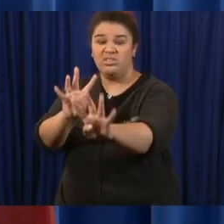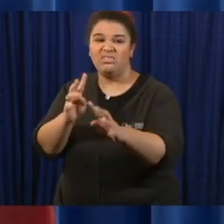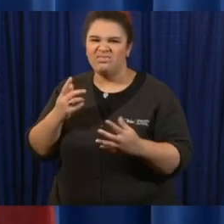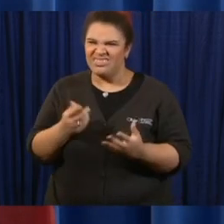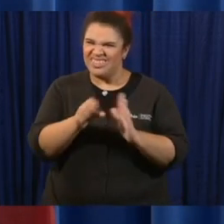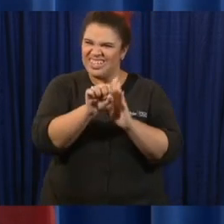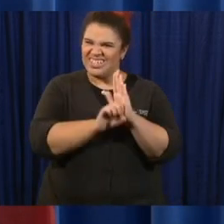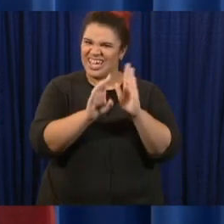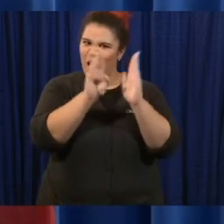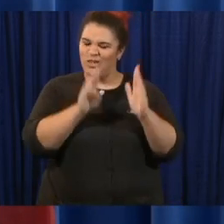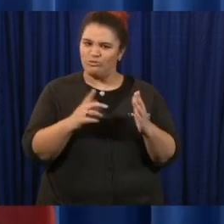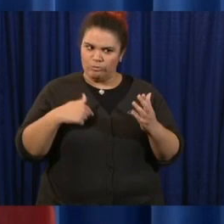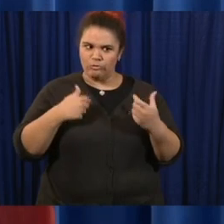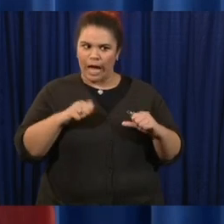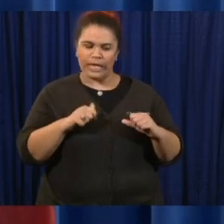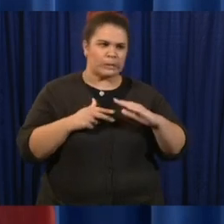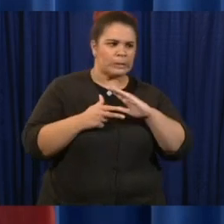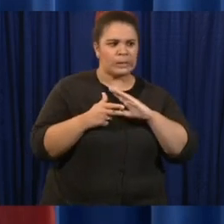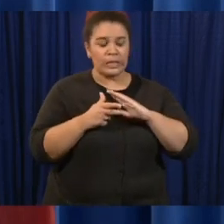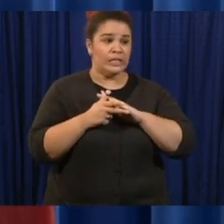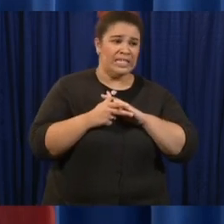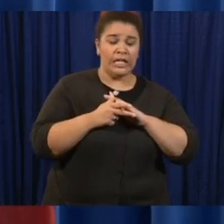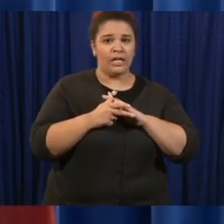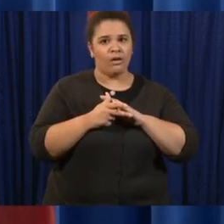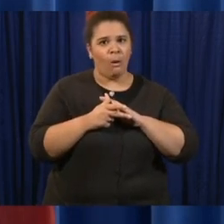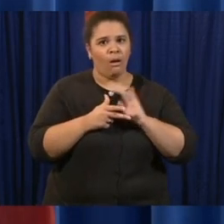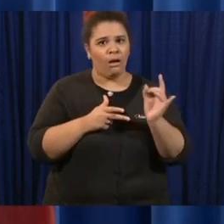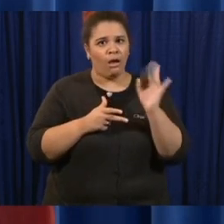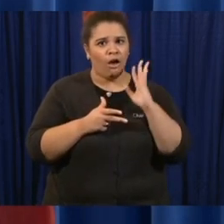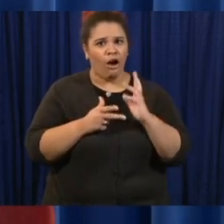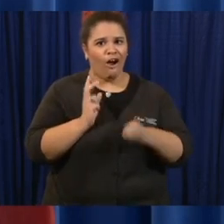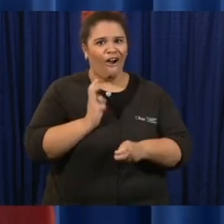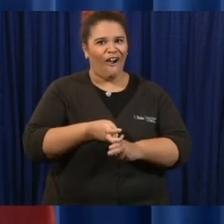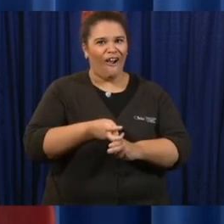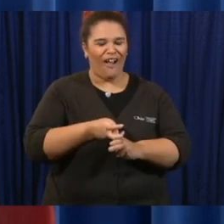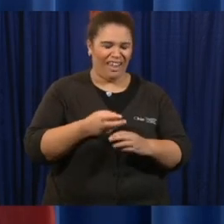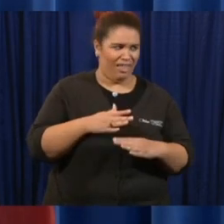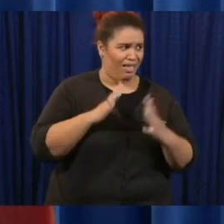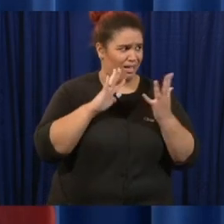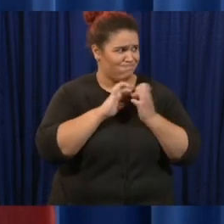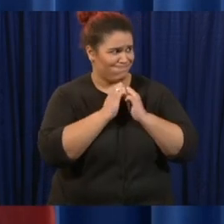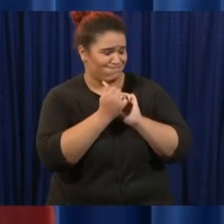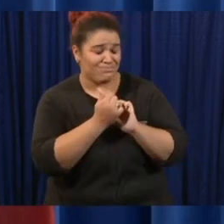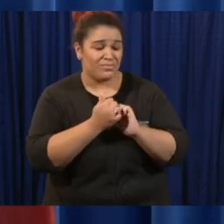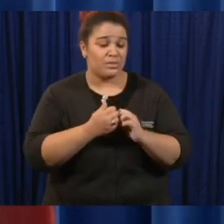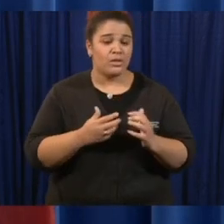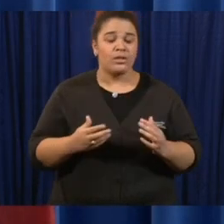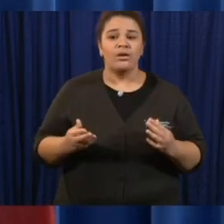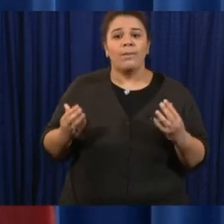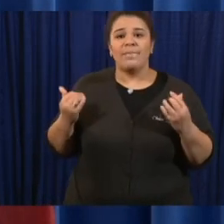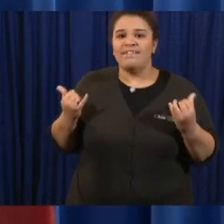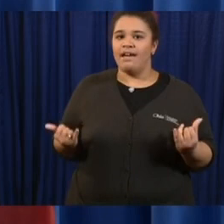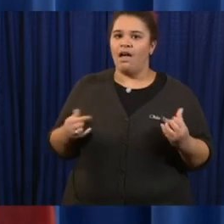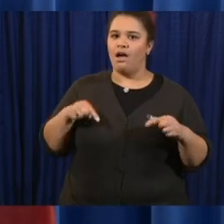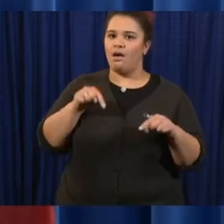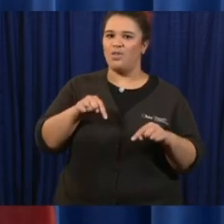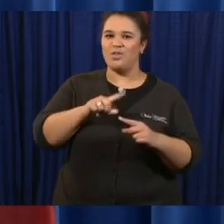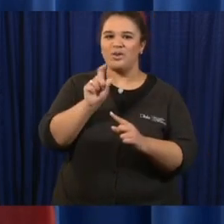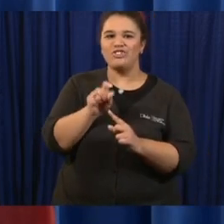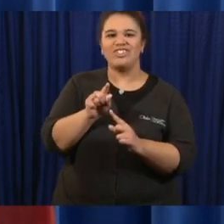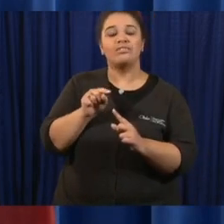over safety. What do you say to them who feel like their rights are being infringed